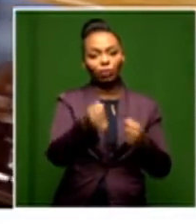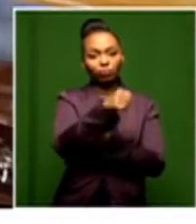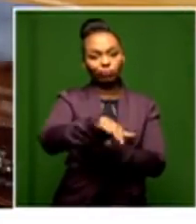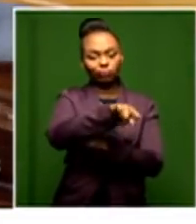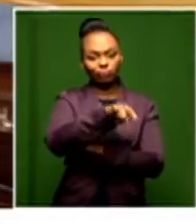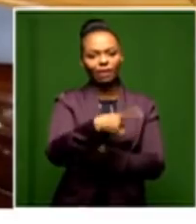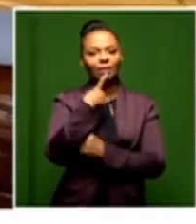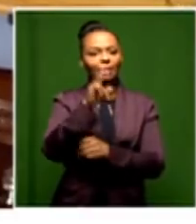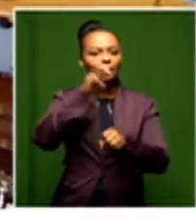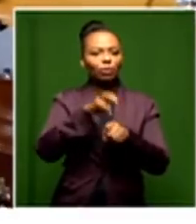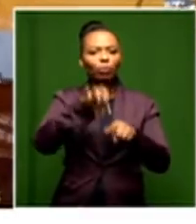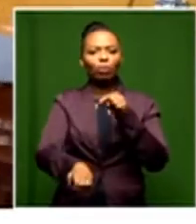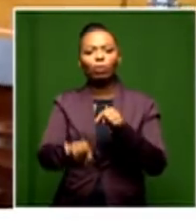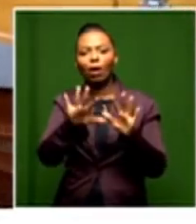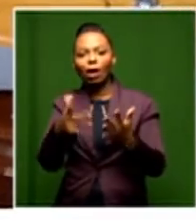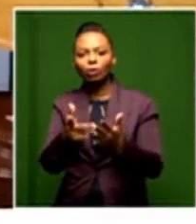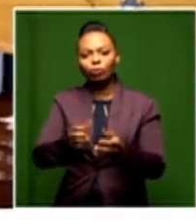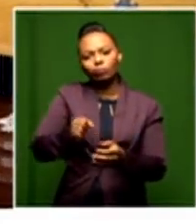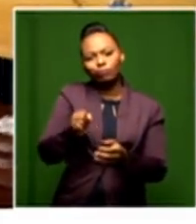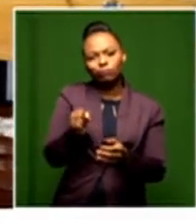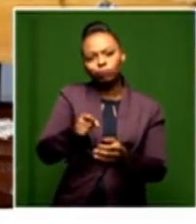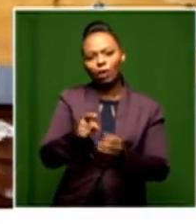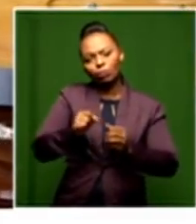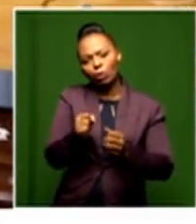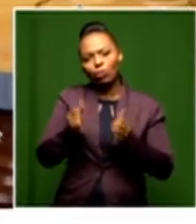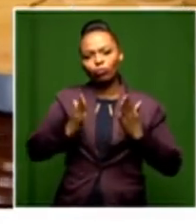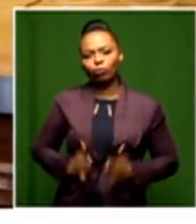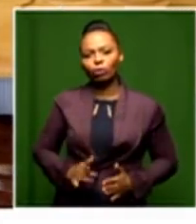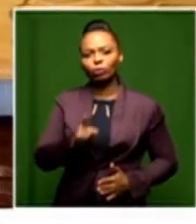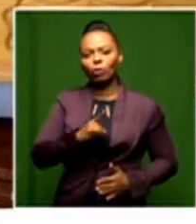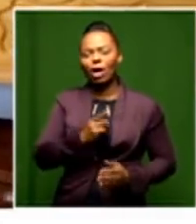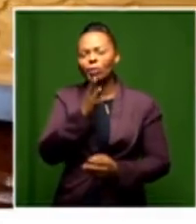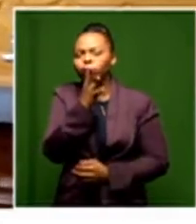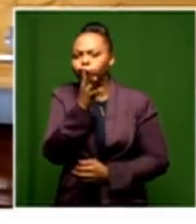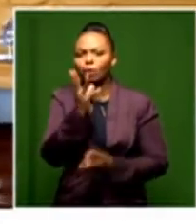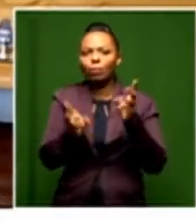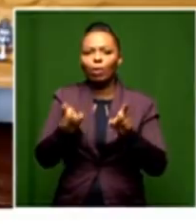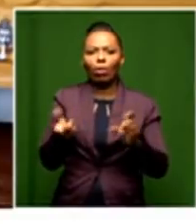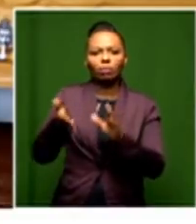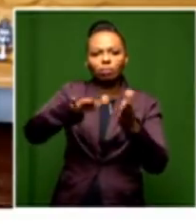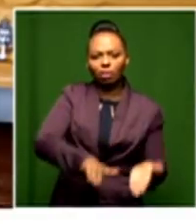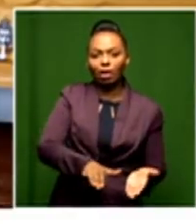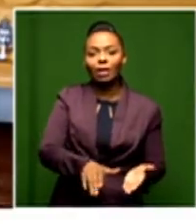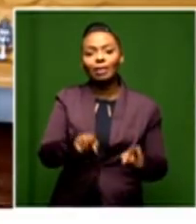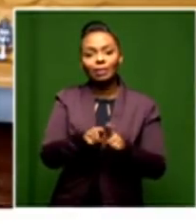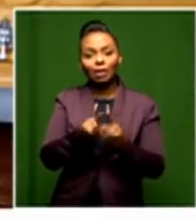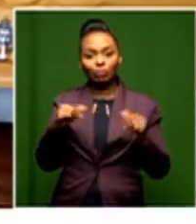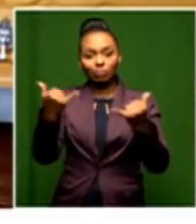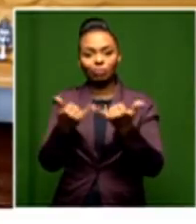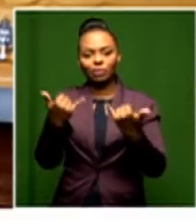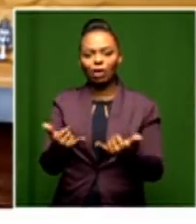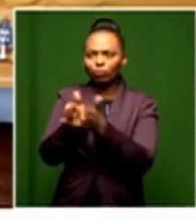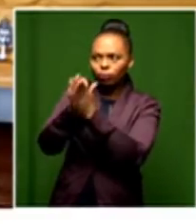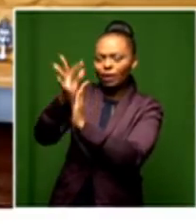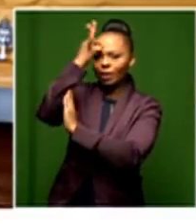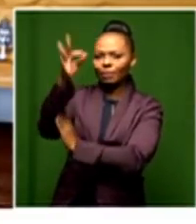have had to find ways to store bodies and find enough coffins due to the number of deaths. The industry role players have called on